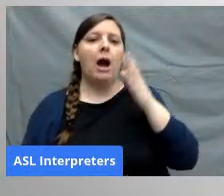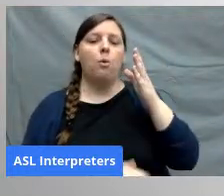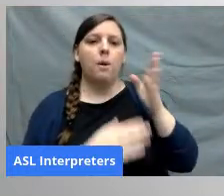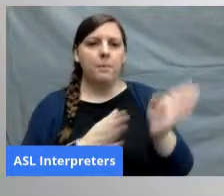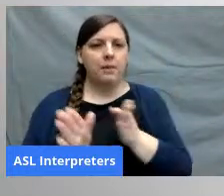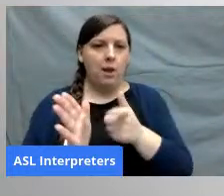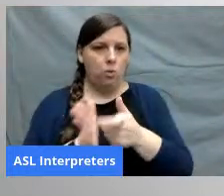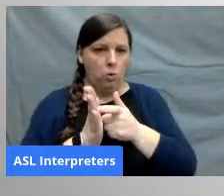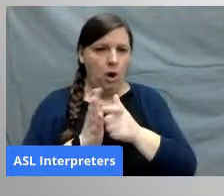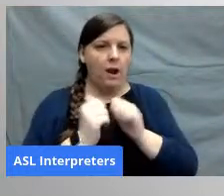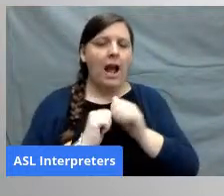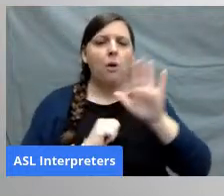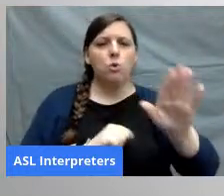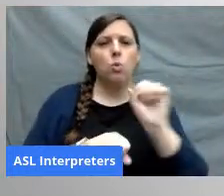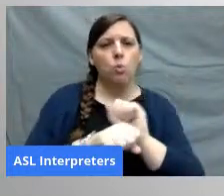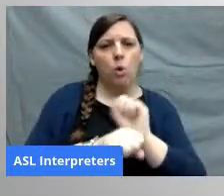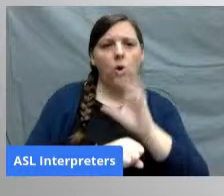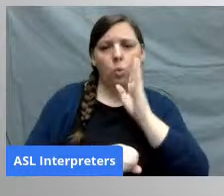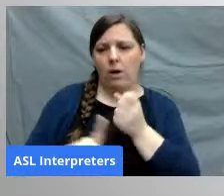plan. So we're